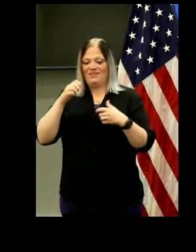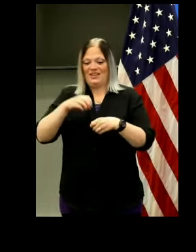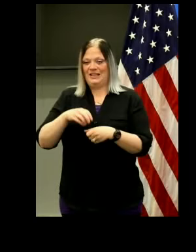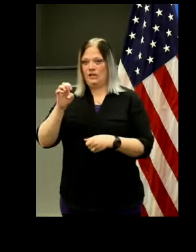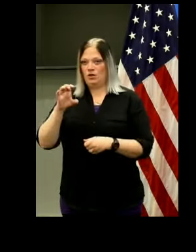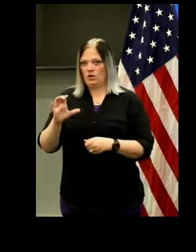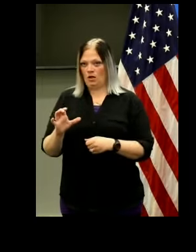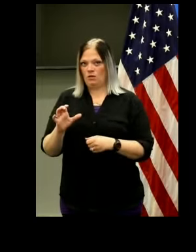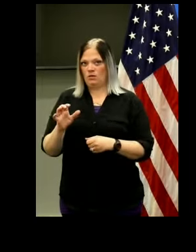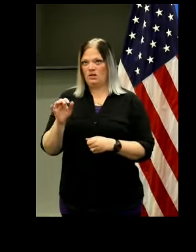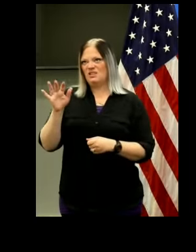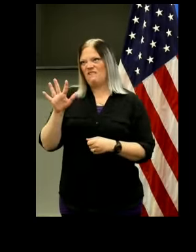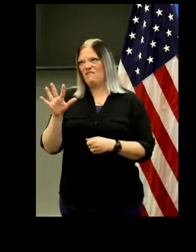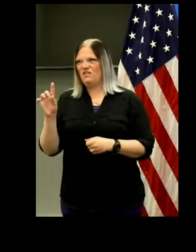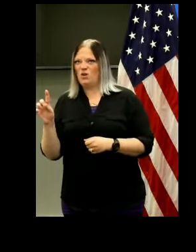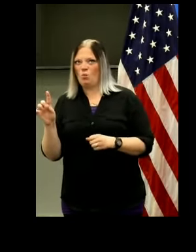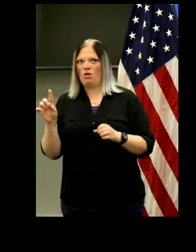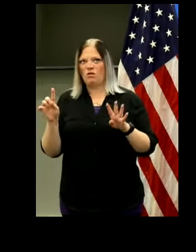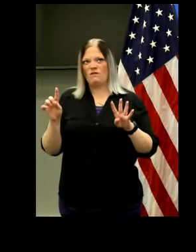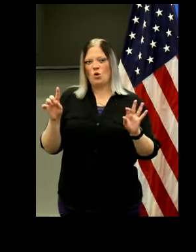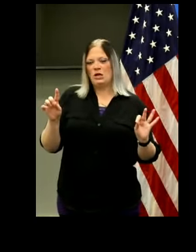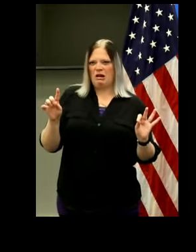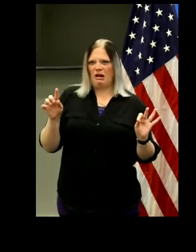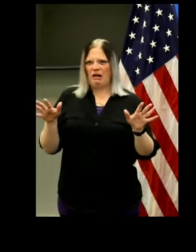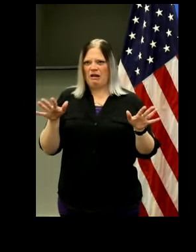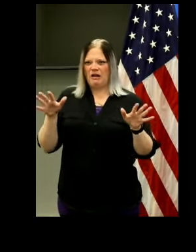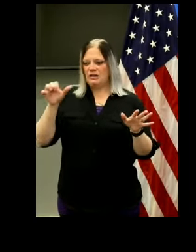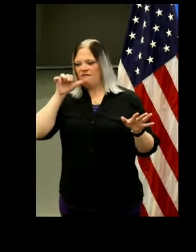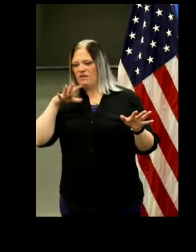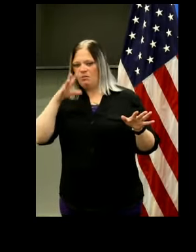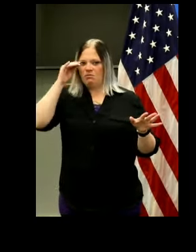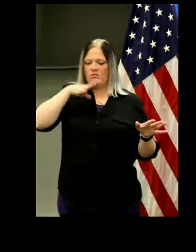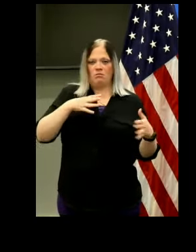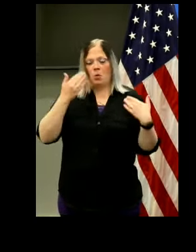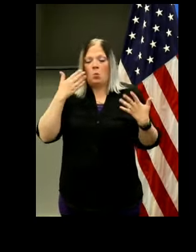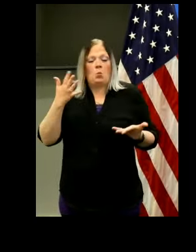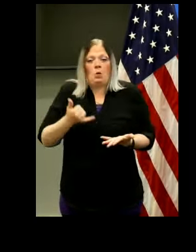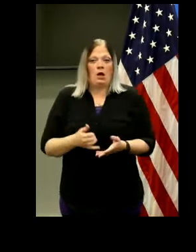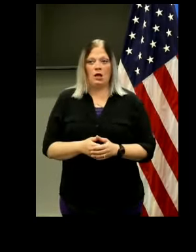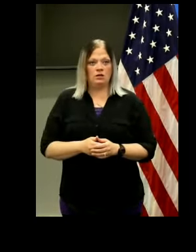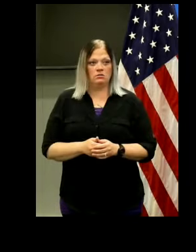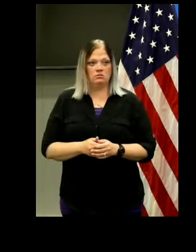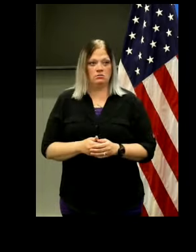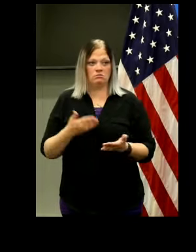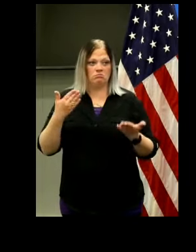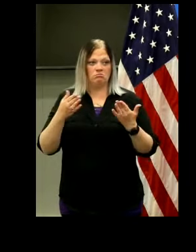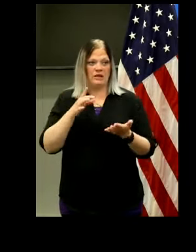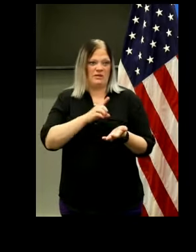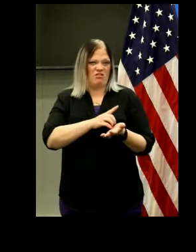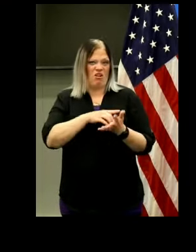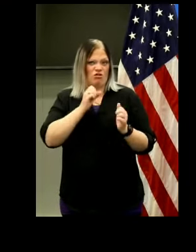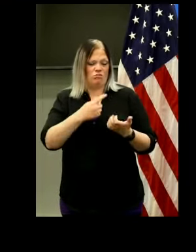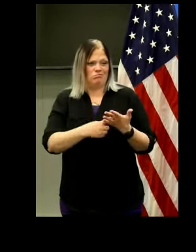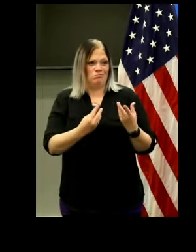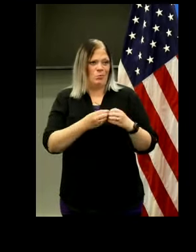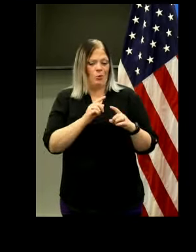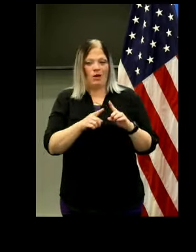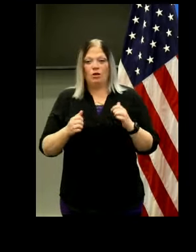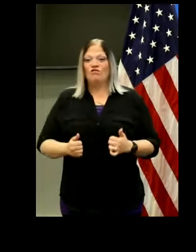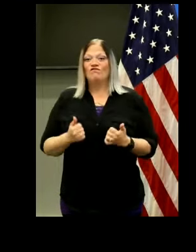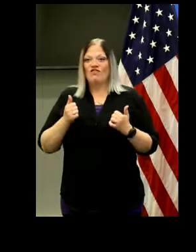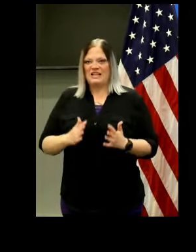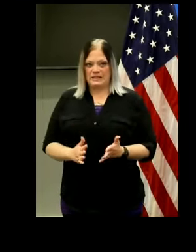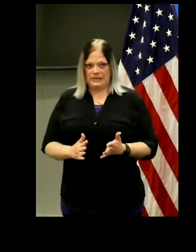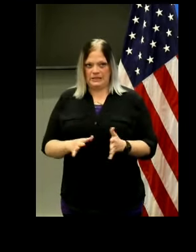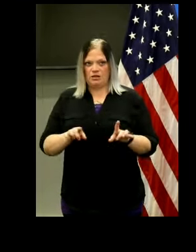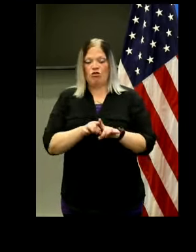males. It's about 51-49. I don't have the rationale why. Maybe Dr. Burstein can talk a little bit about that. But residents, this